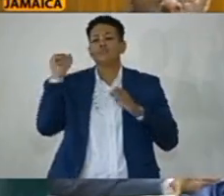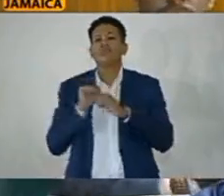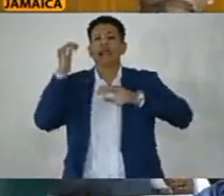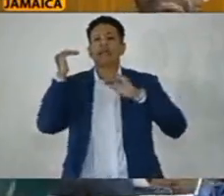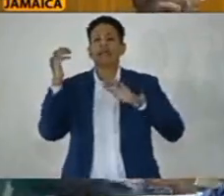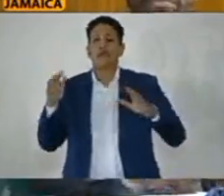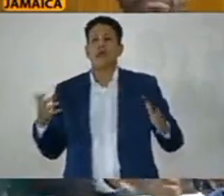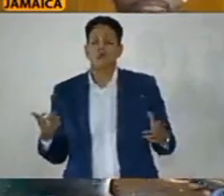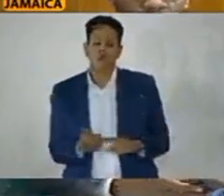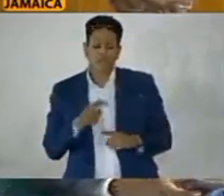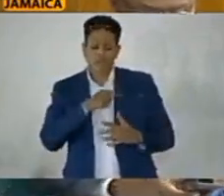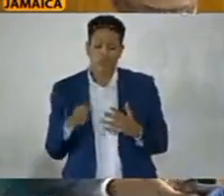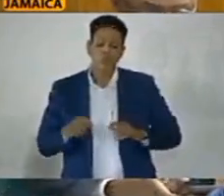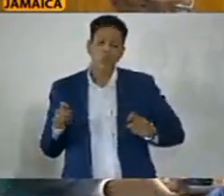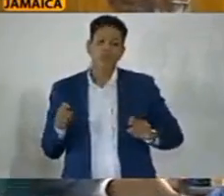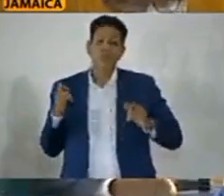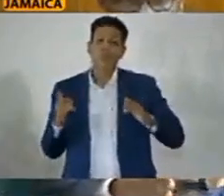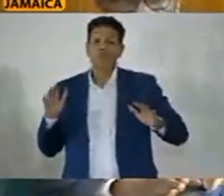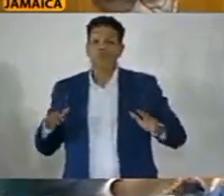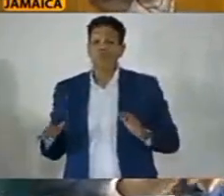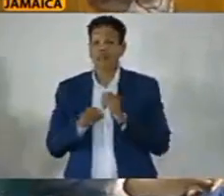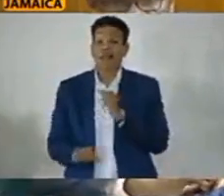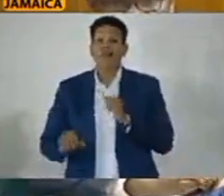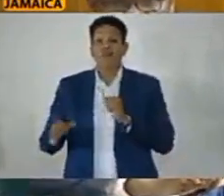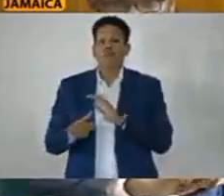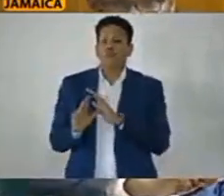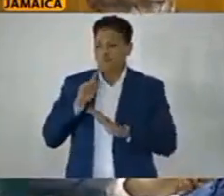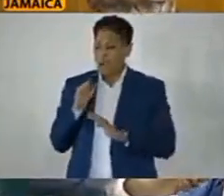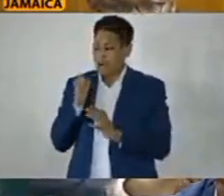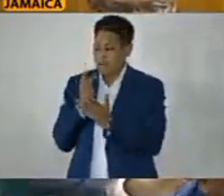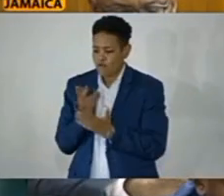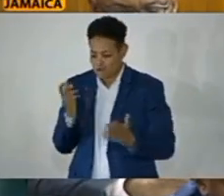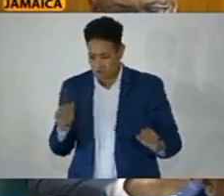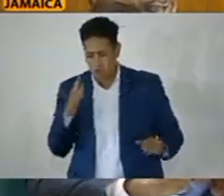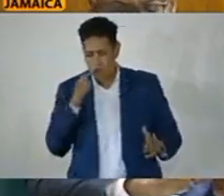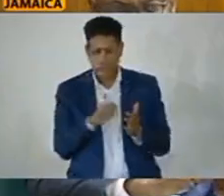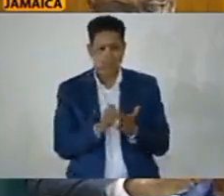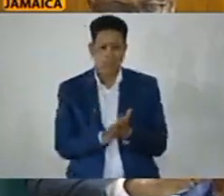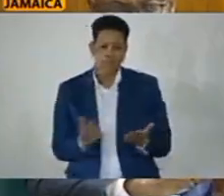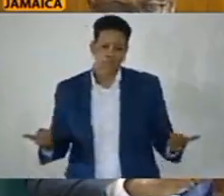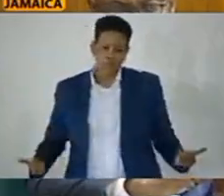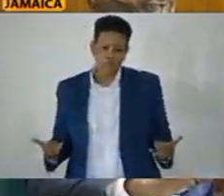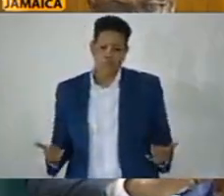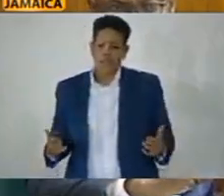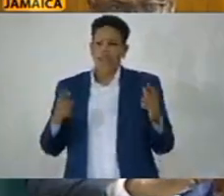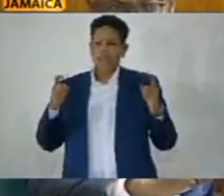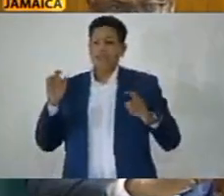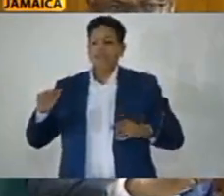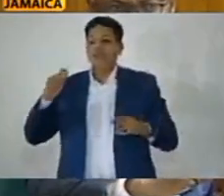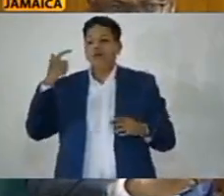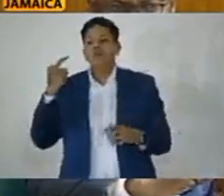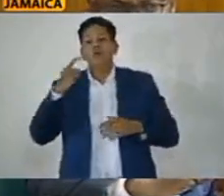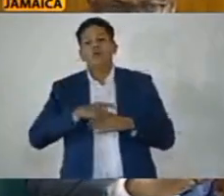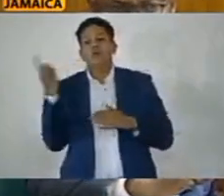those questions, which may not be lengthy, could be reviewed and approved so that they could be tabled today, given that there's a 21-day